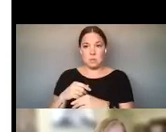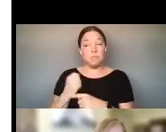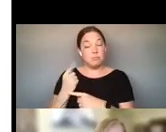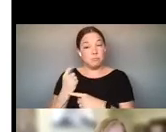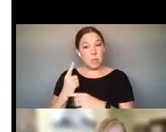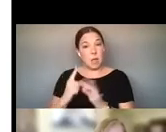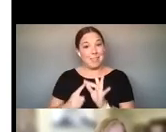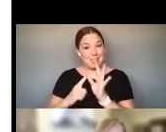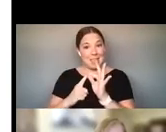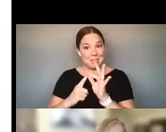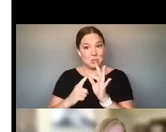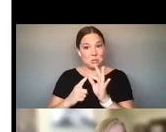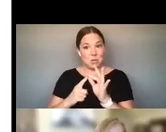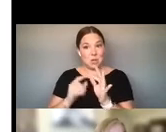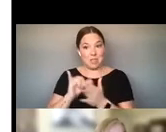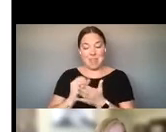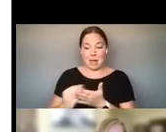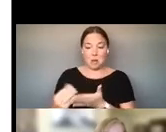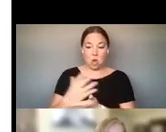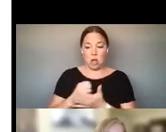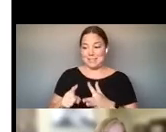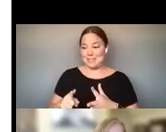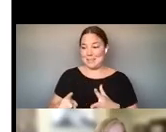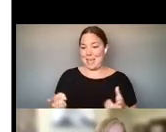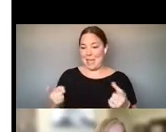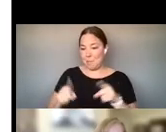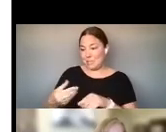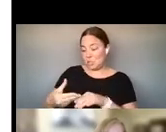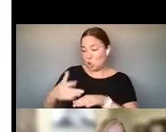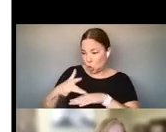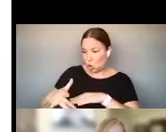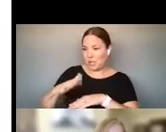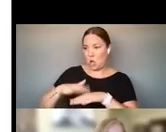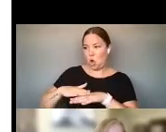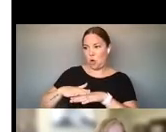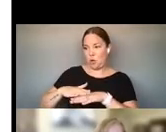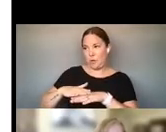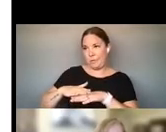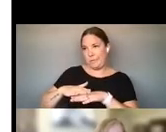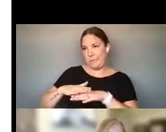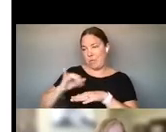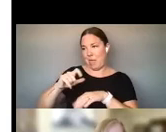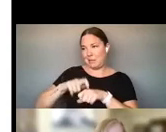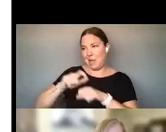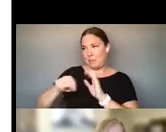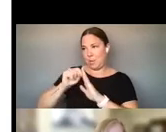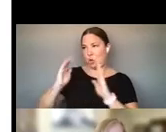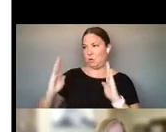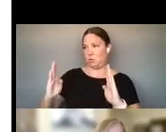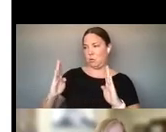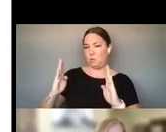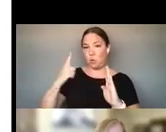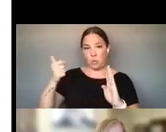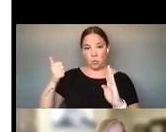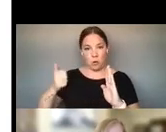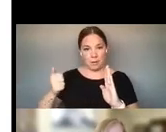early on in your grant period. And so, you know, I would definitely recommend taking a